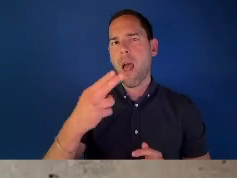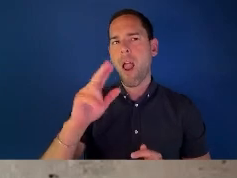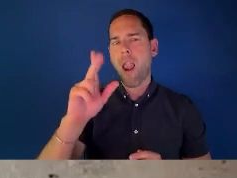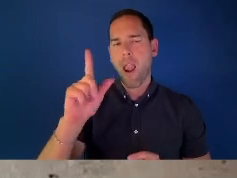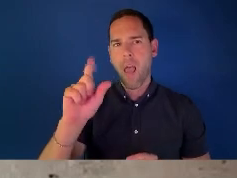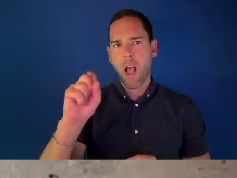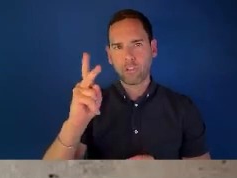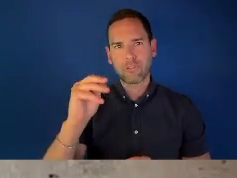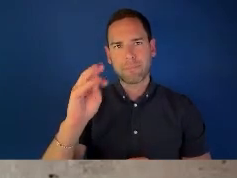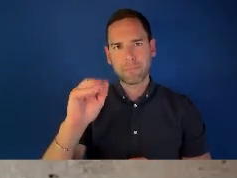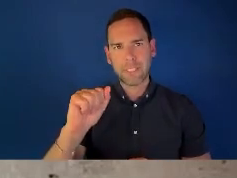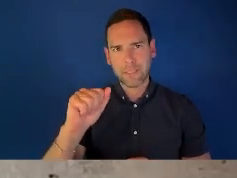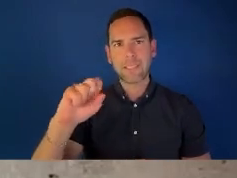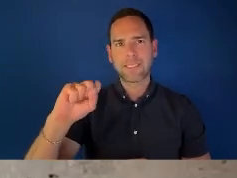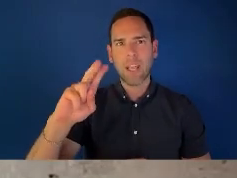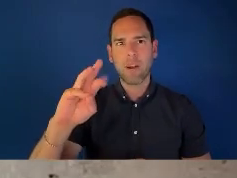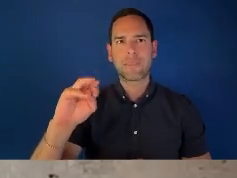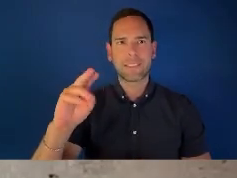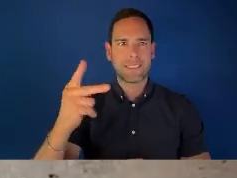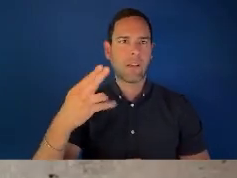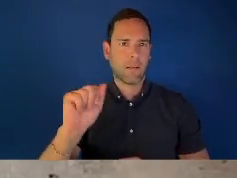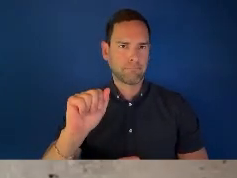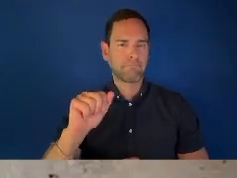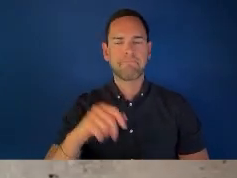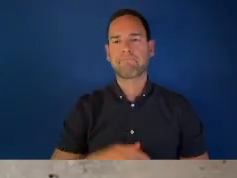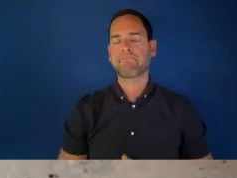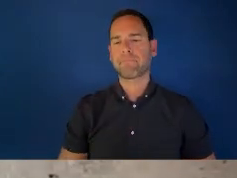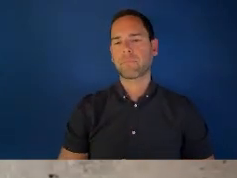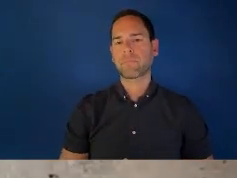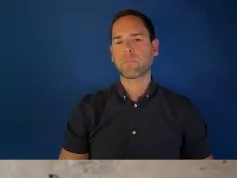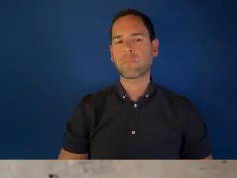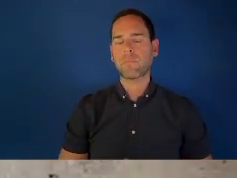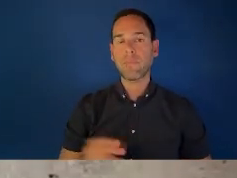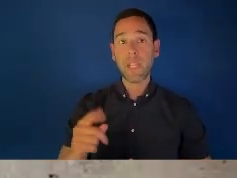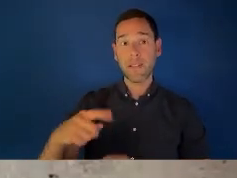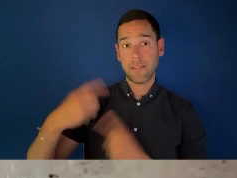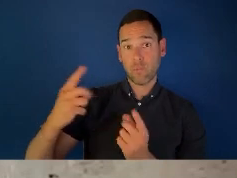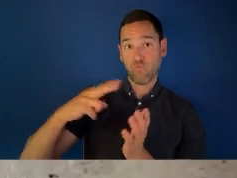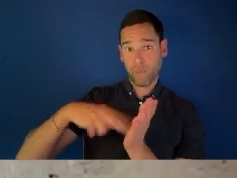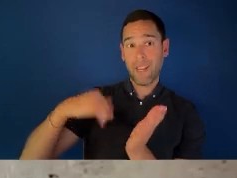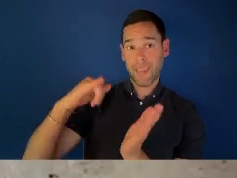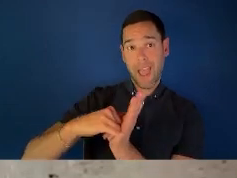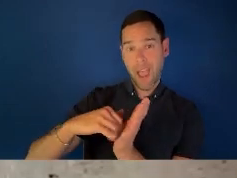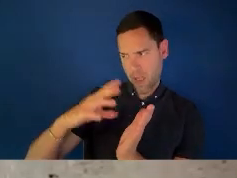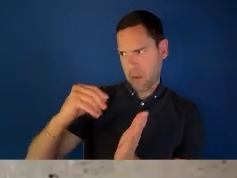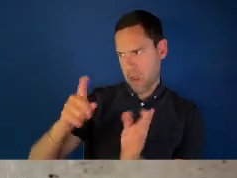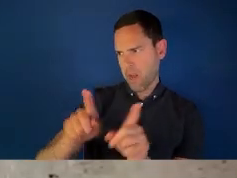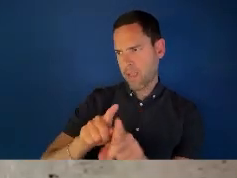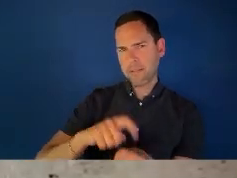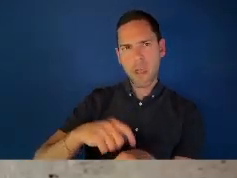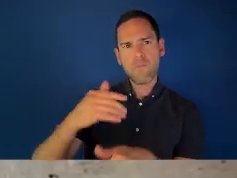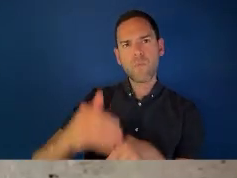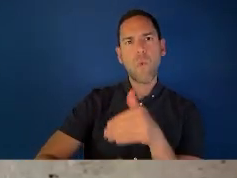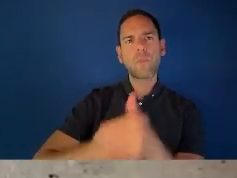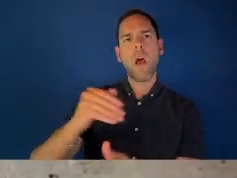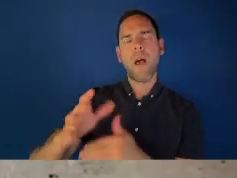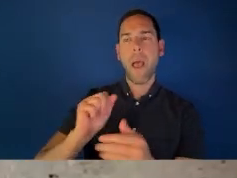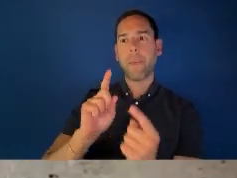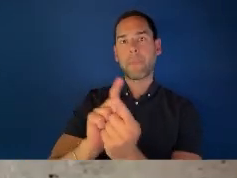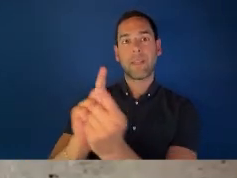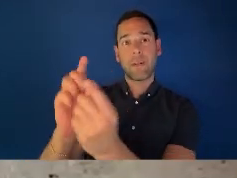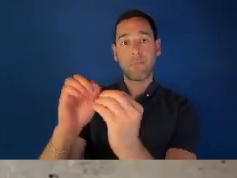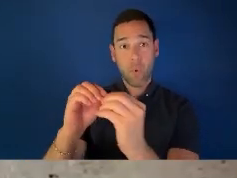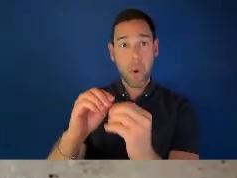disability history, it just means more to me. And a lot of that has to do with being inspired by